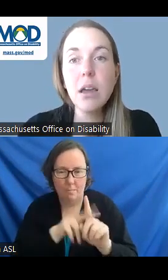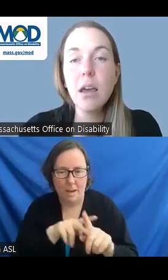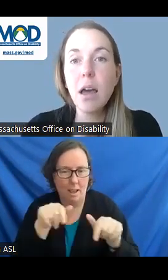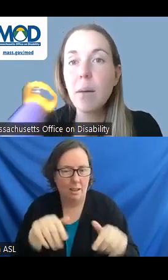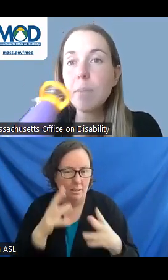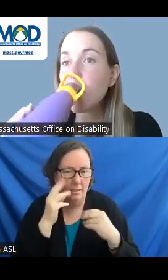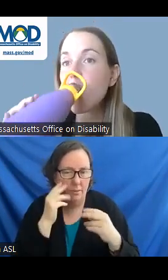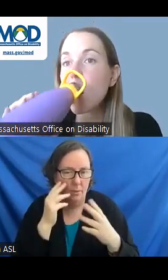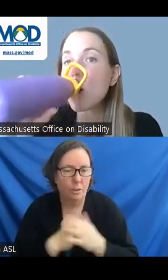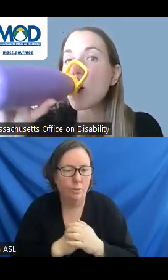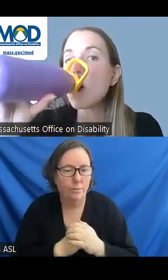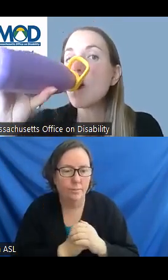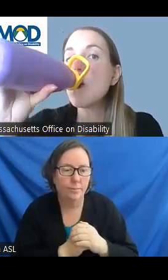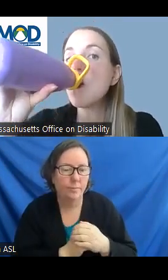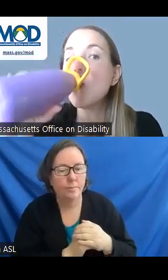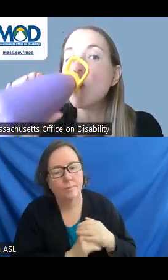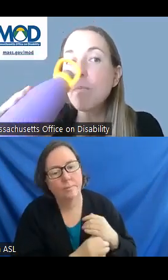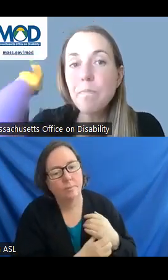practice.